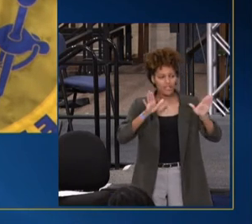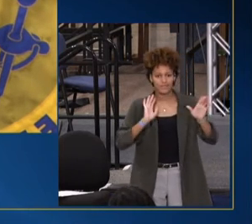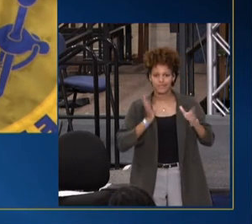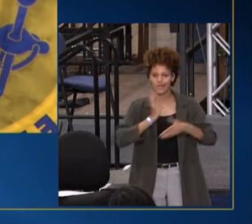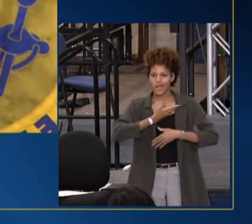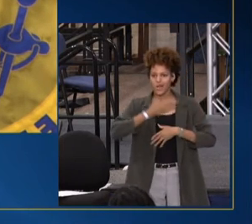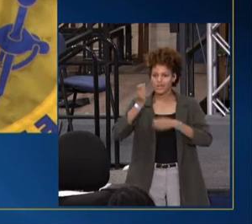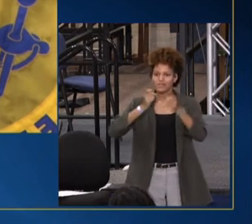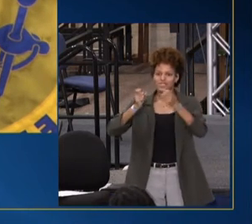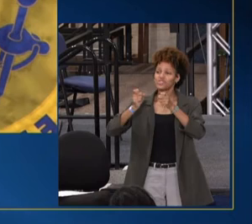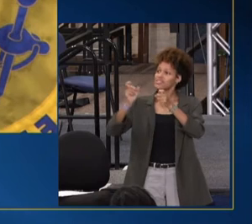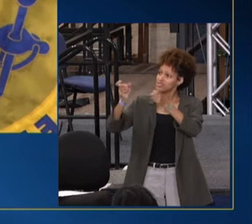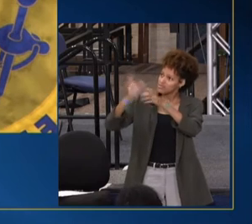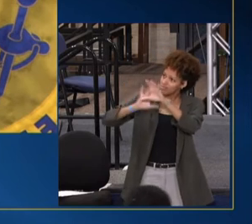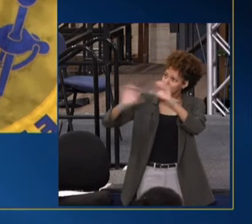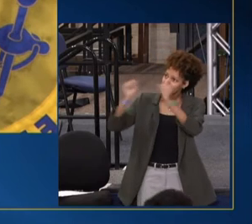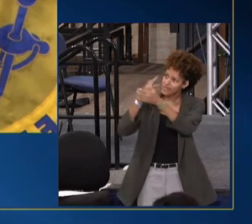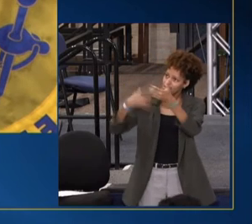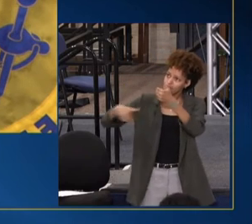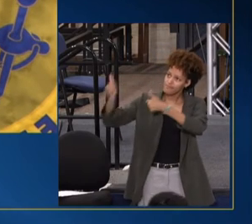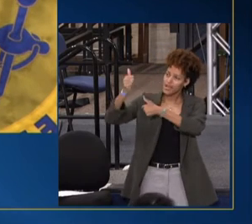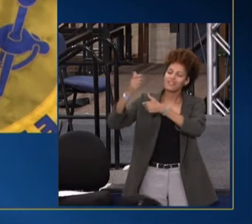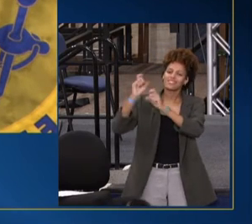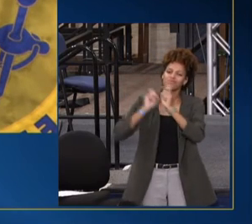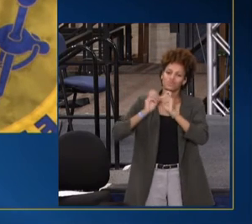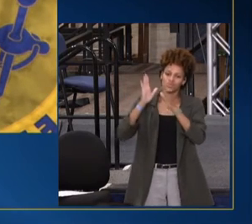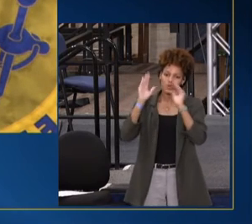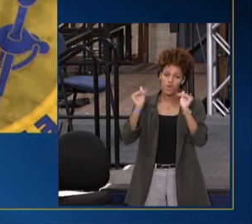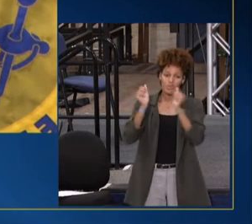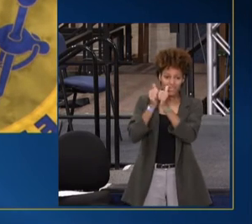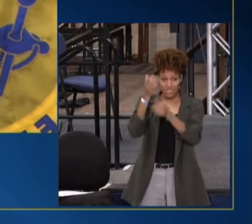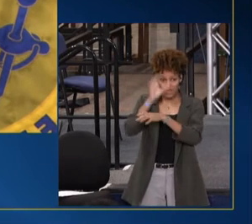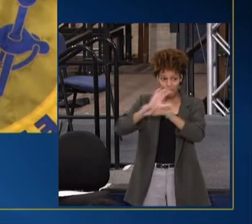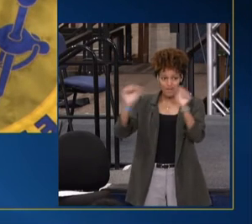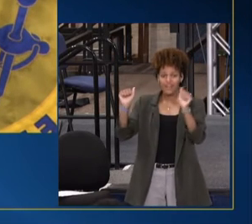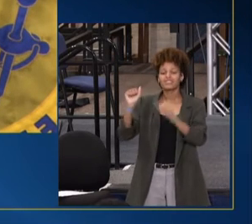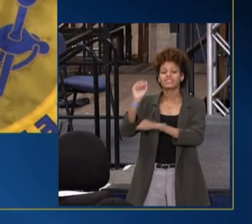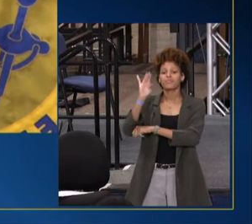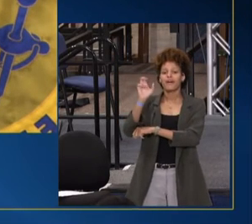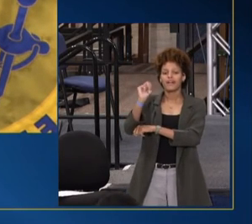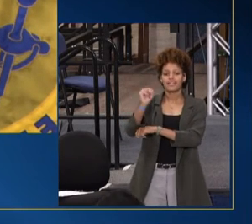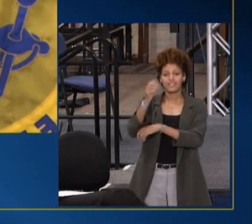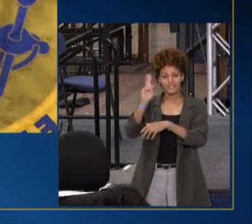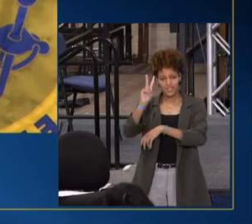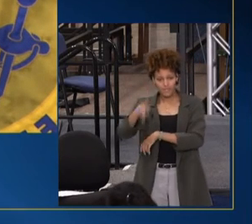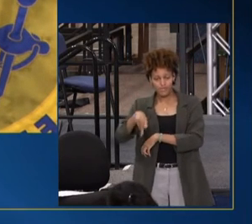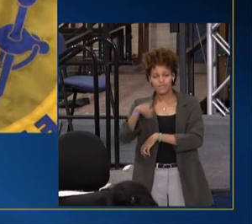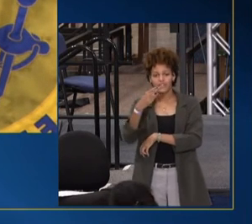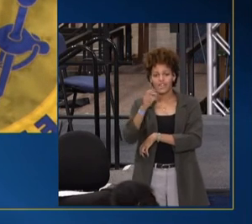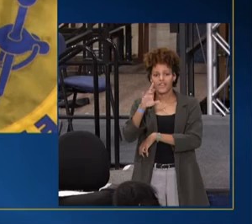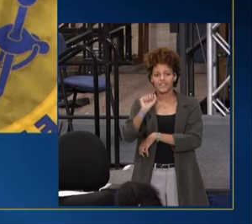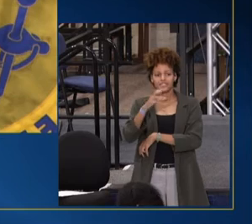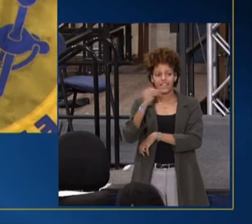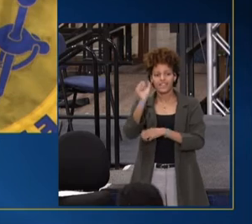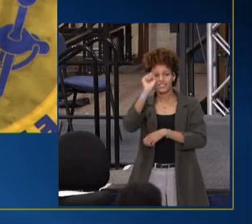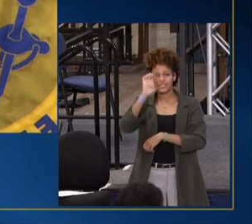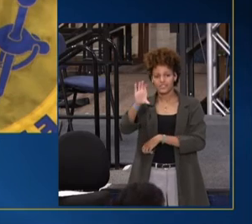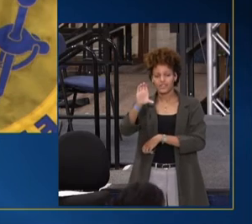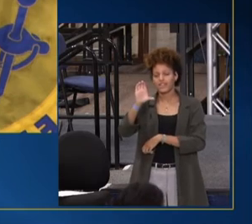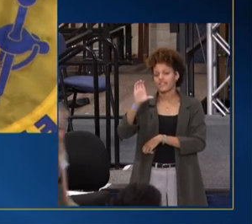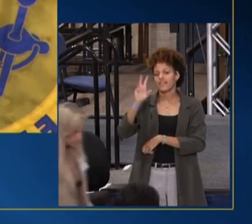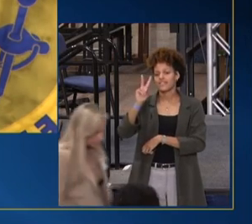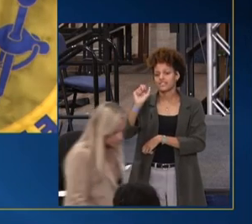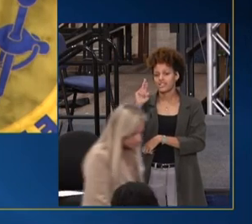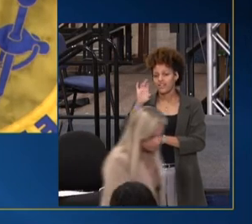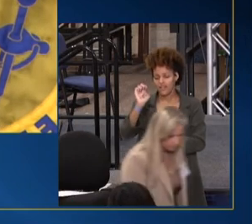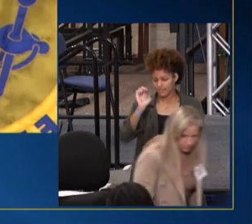administration gives me hope with our president, President Biden, Vice President Harris, Secretary Becerra, and more. So now I'm going to